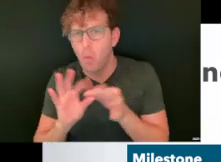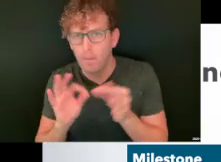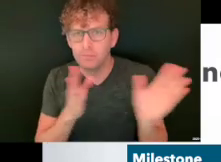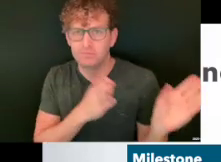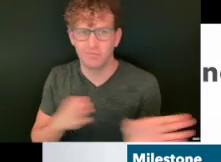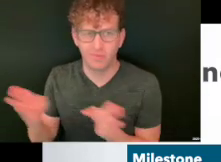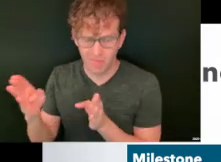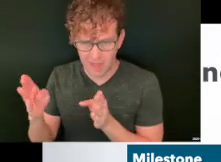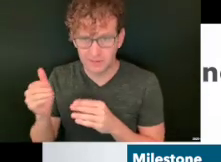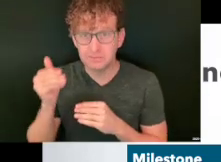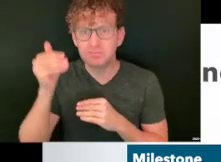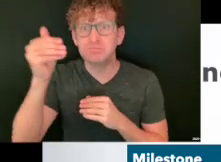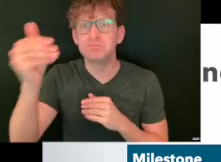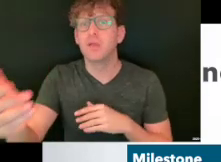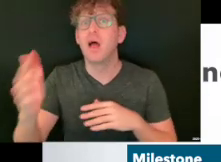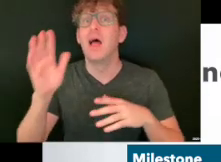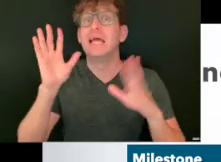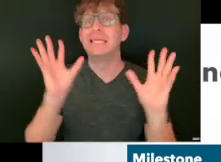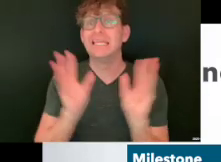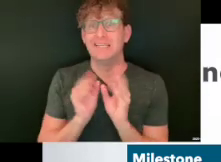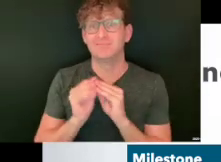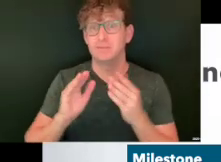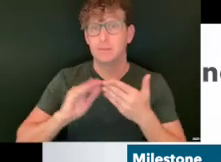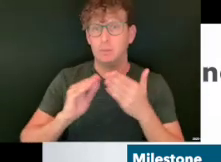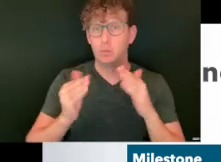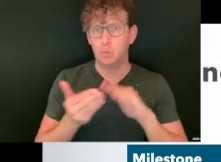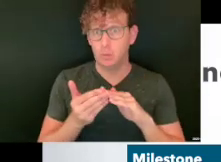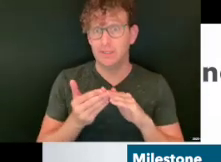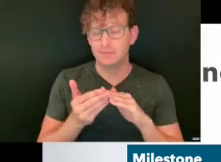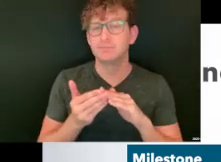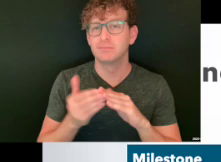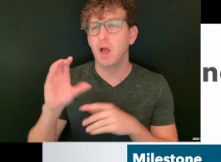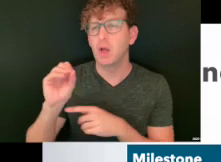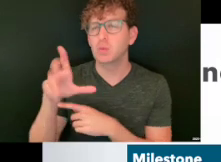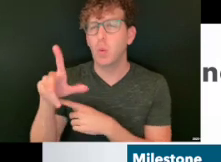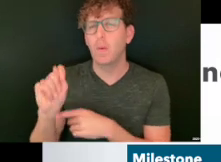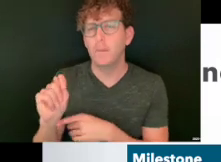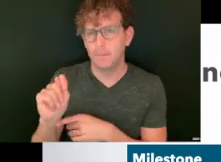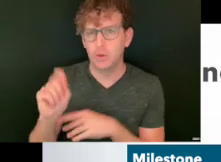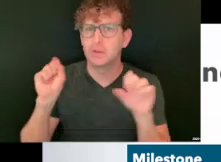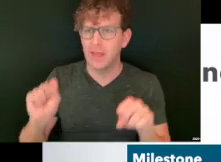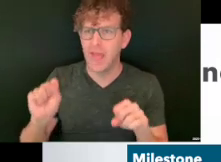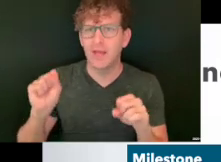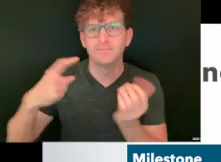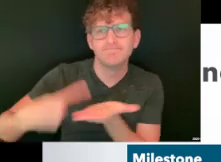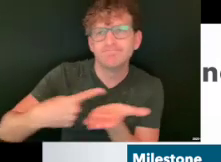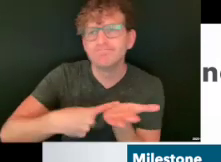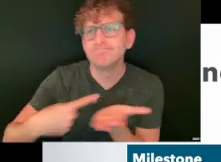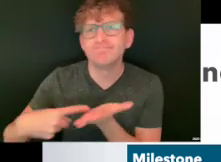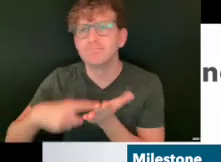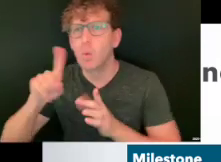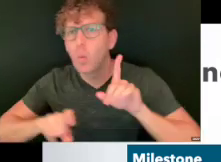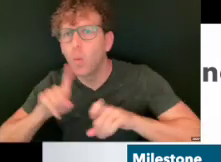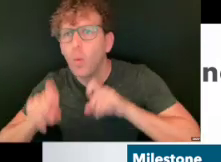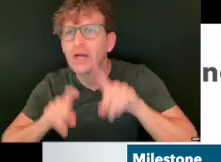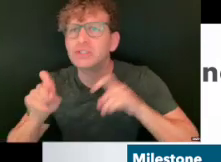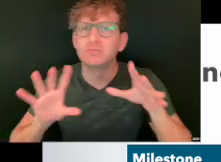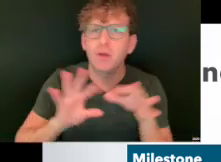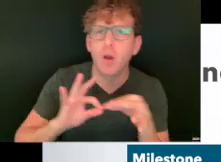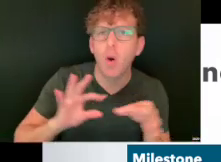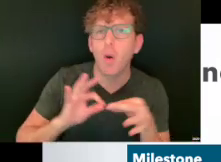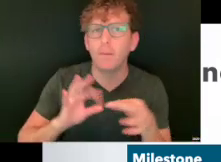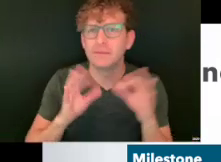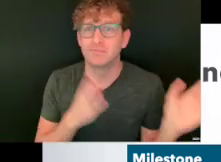point. So then we proposed the plan in November, and there's also an